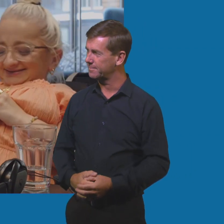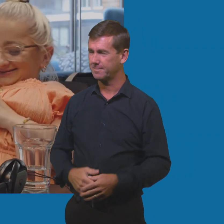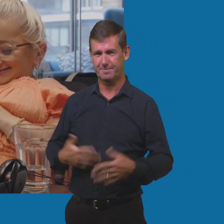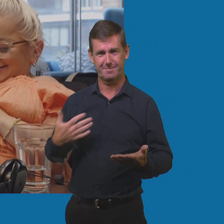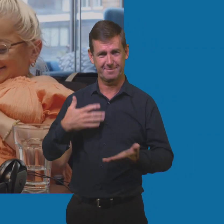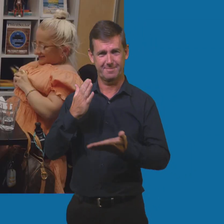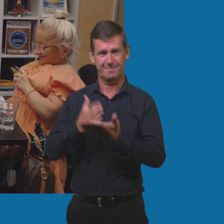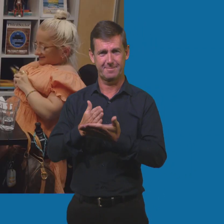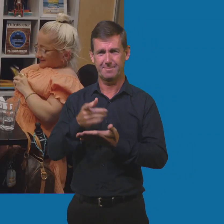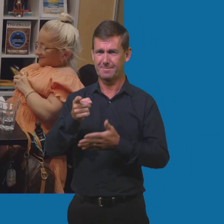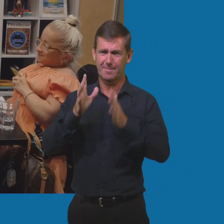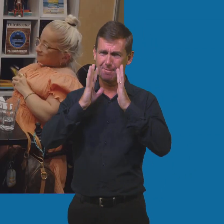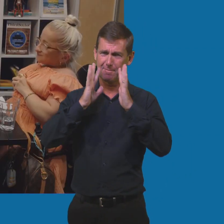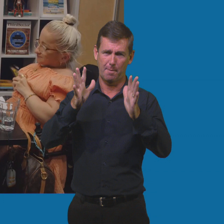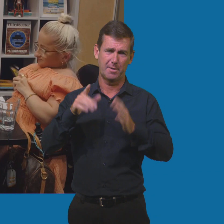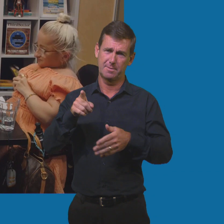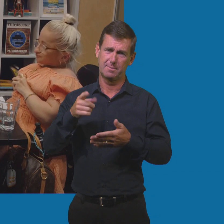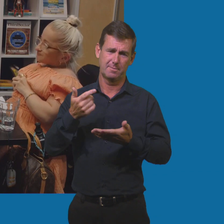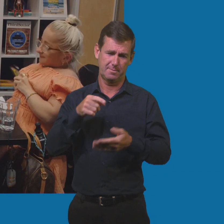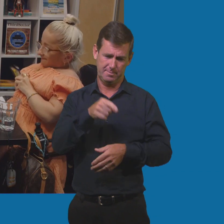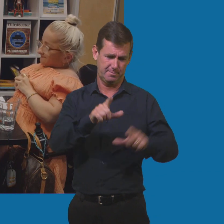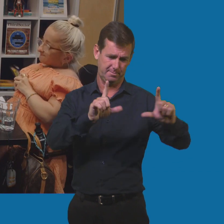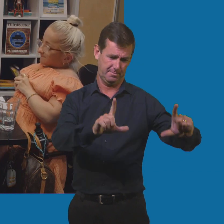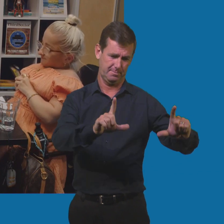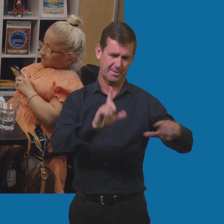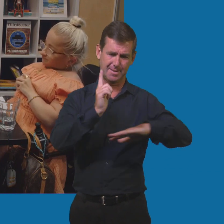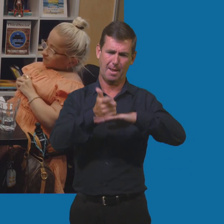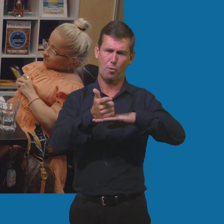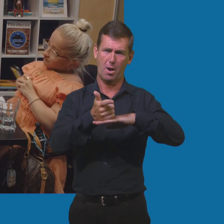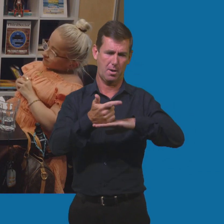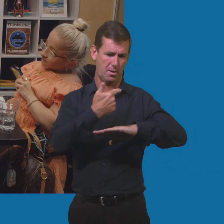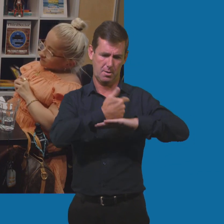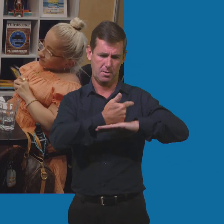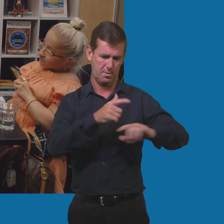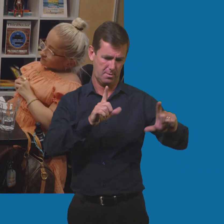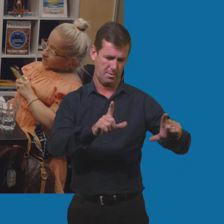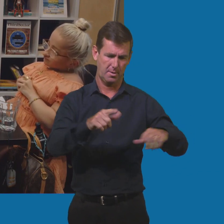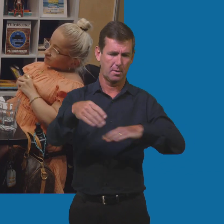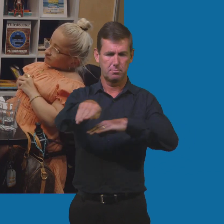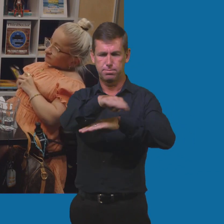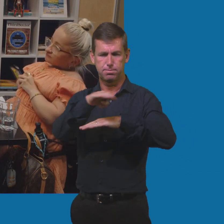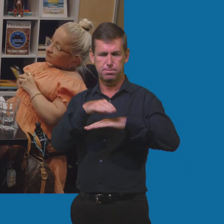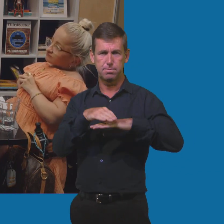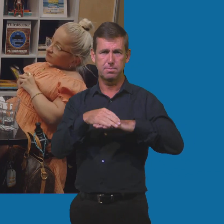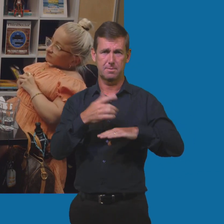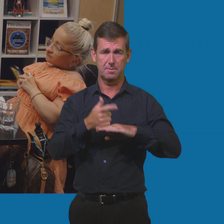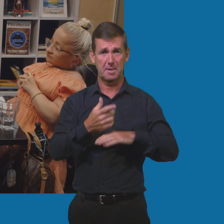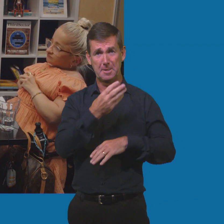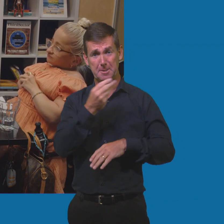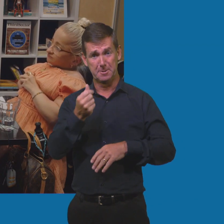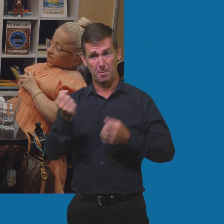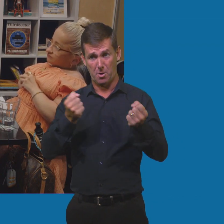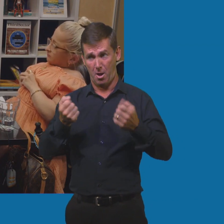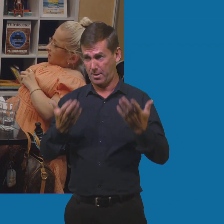said, it is a fantastic help for people with sort of slightly limited range of movement. And on top of the reversing camera, there are now cars that have a 360-degree